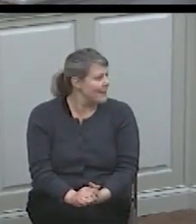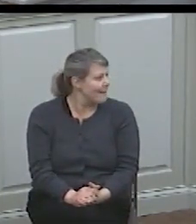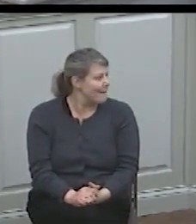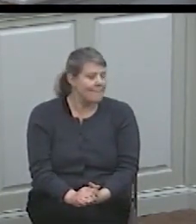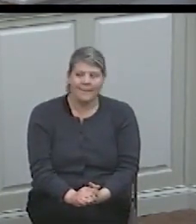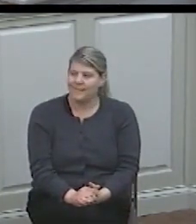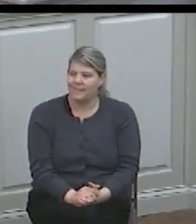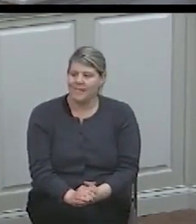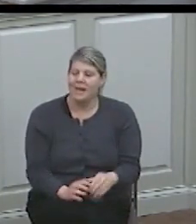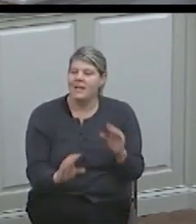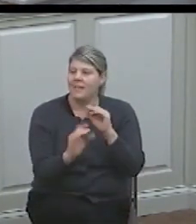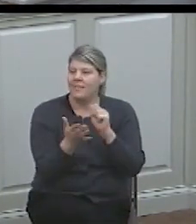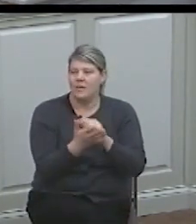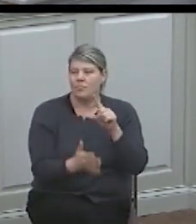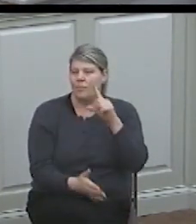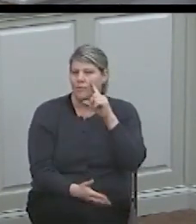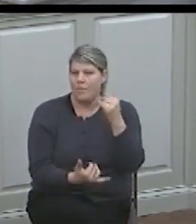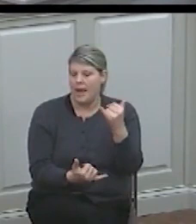Anything else, sir? No, sir.